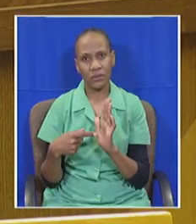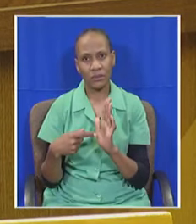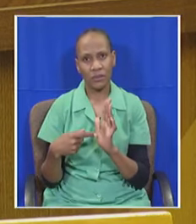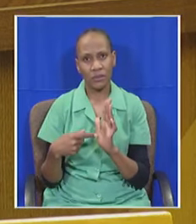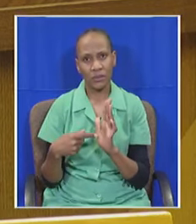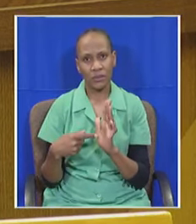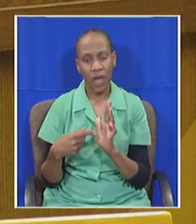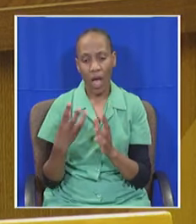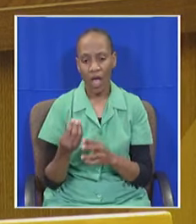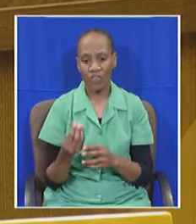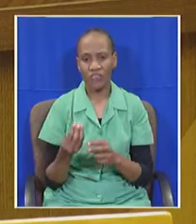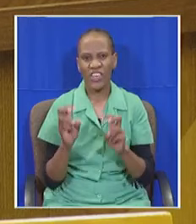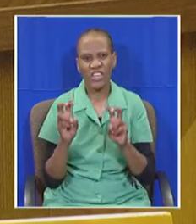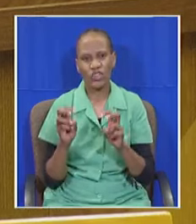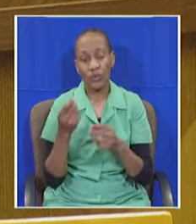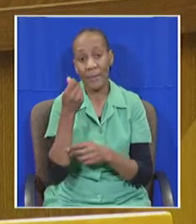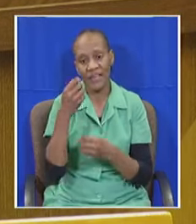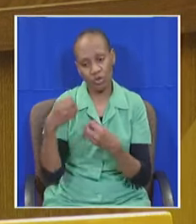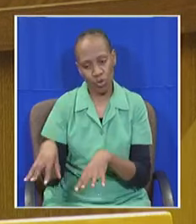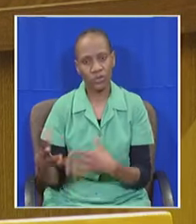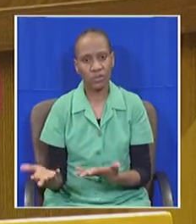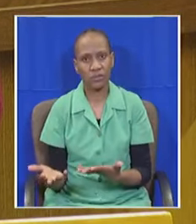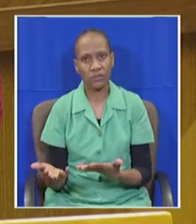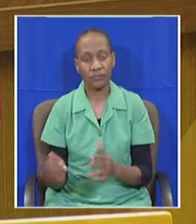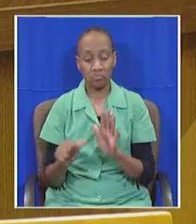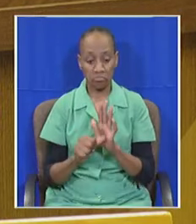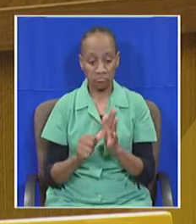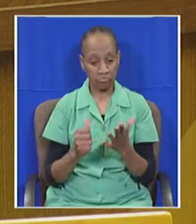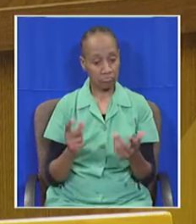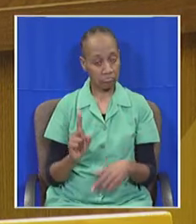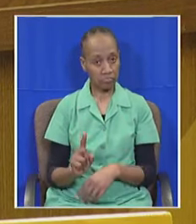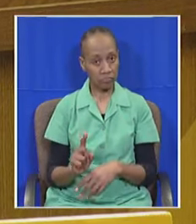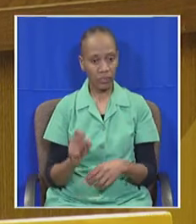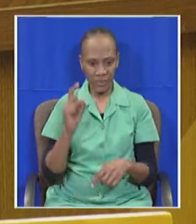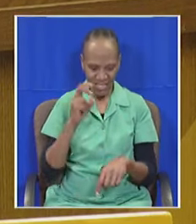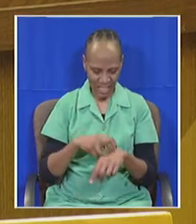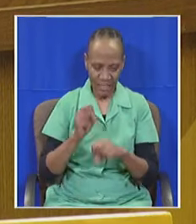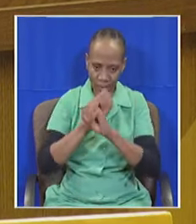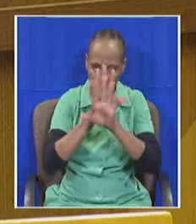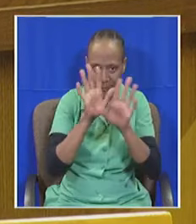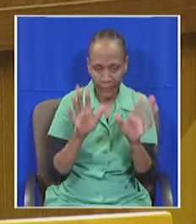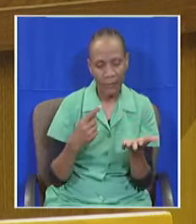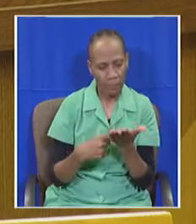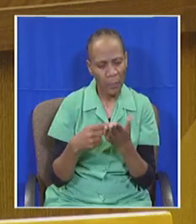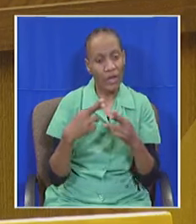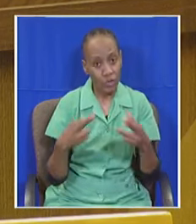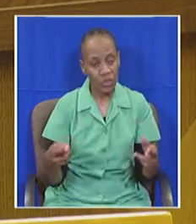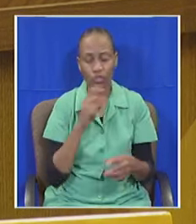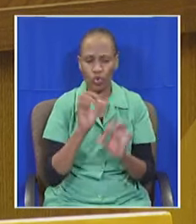discrepancies and loss of billions. It is therefore important that there is a clear consideration of limited